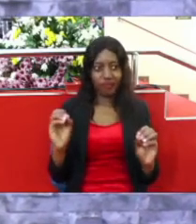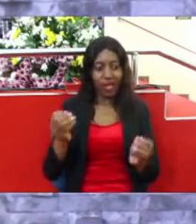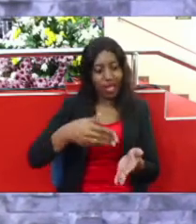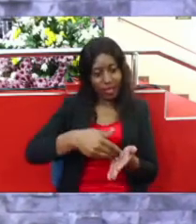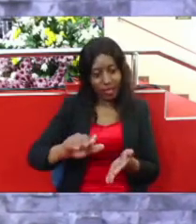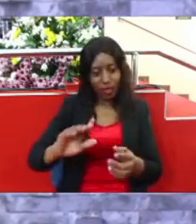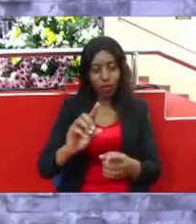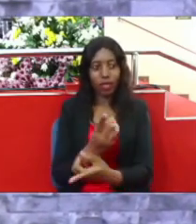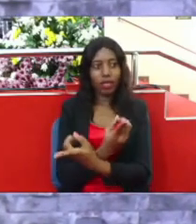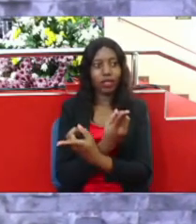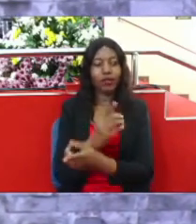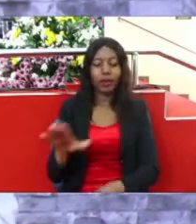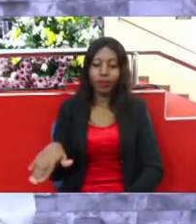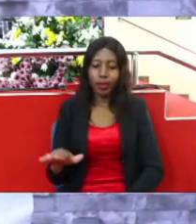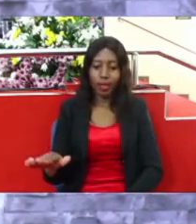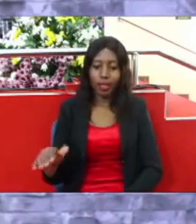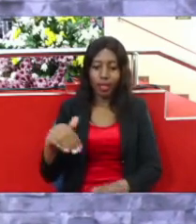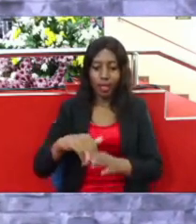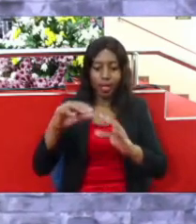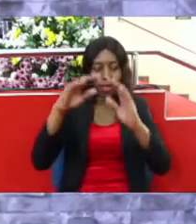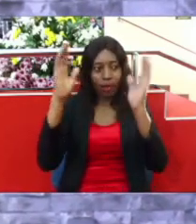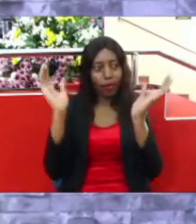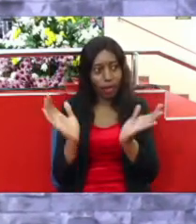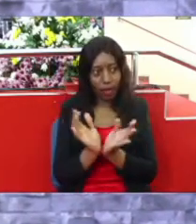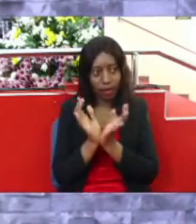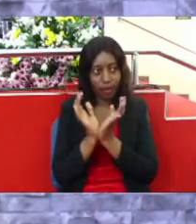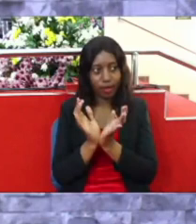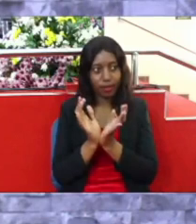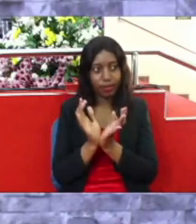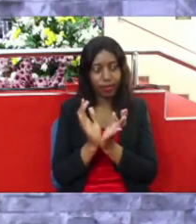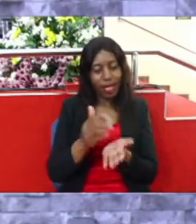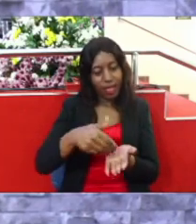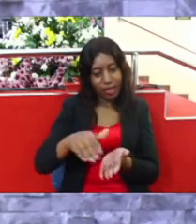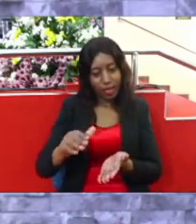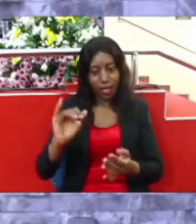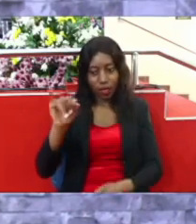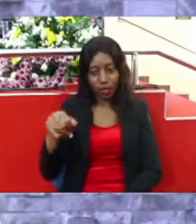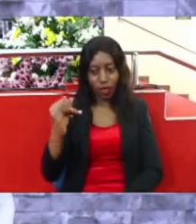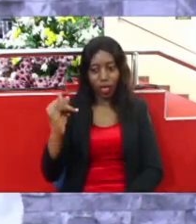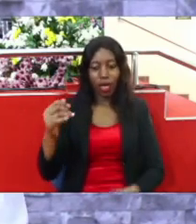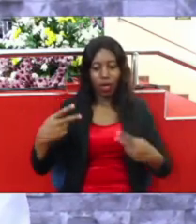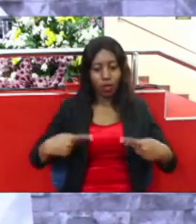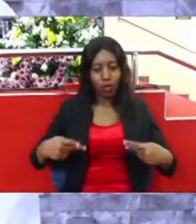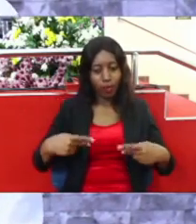wa tofauti ambao walikuwa ni watu wa mataifa. He sends Jonah to the people of Assyria. Akatuma Jonah kwa watu wa